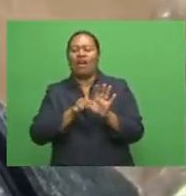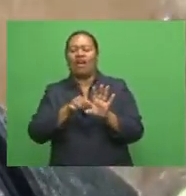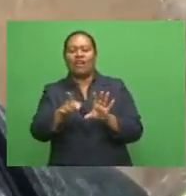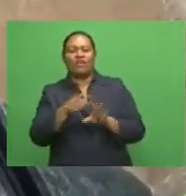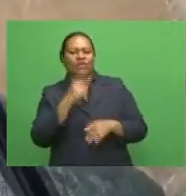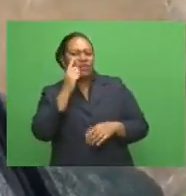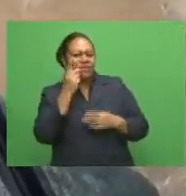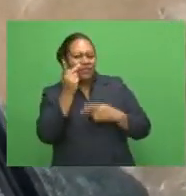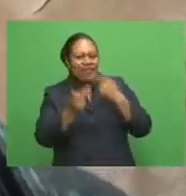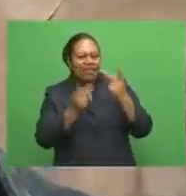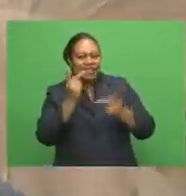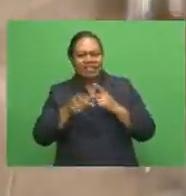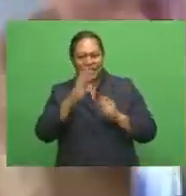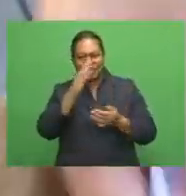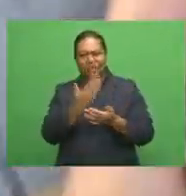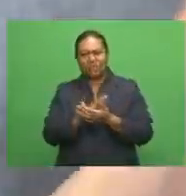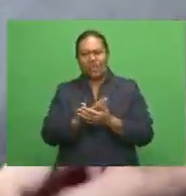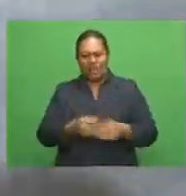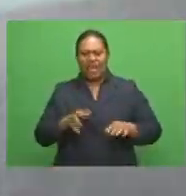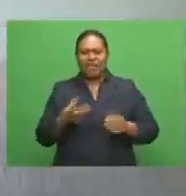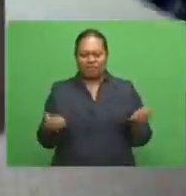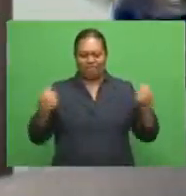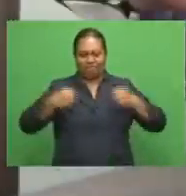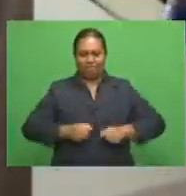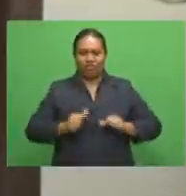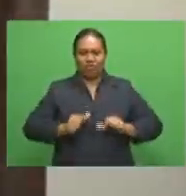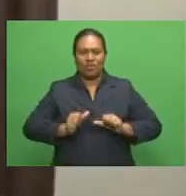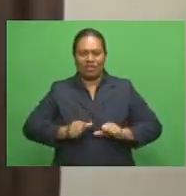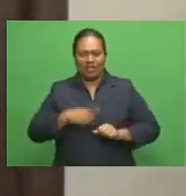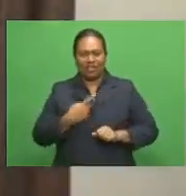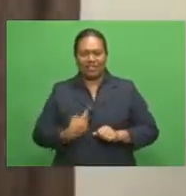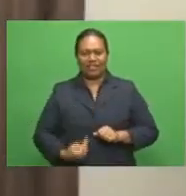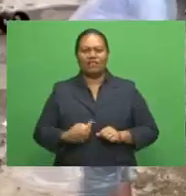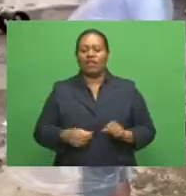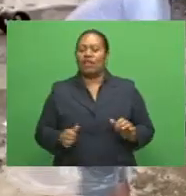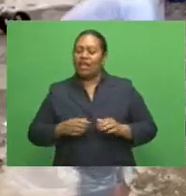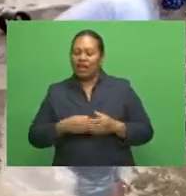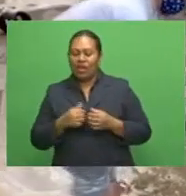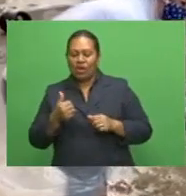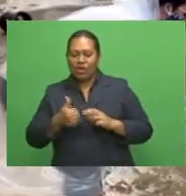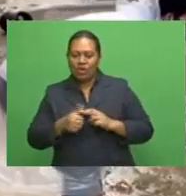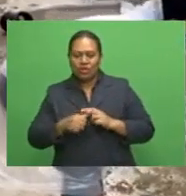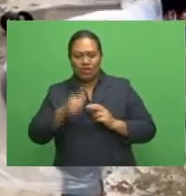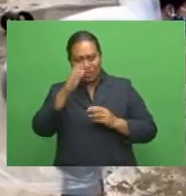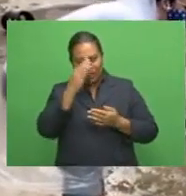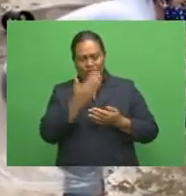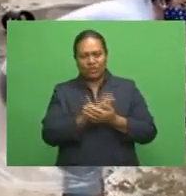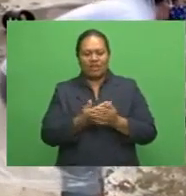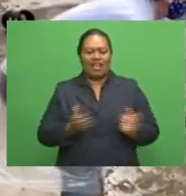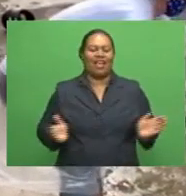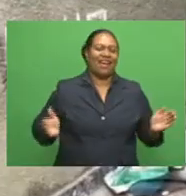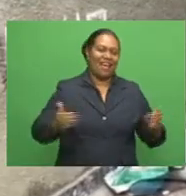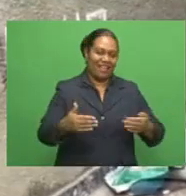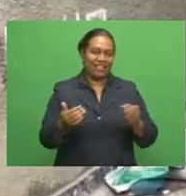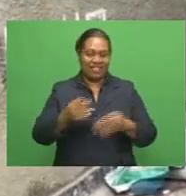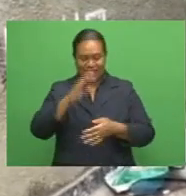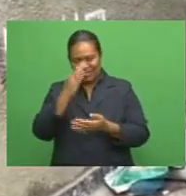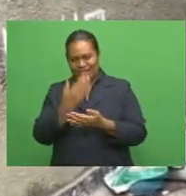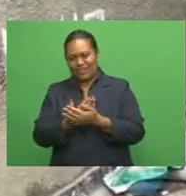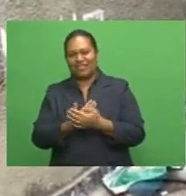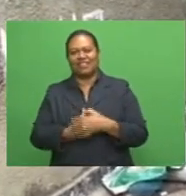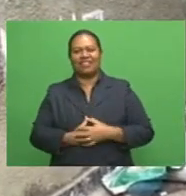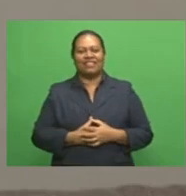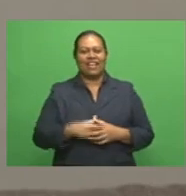of face masks and protective clothing, along with sweets, she created hug kits. And she certainly puts the hug in hug kits with her visits